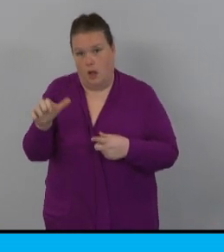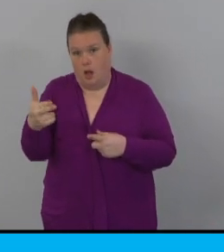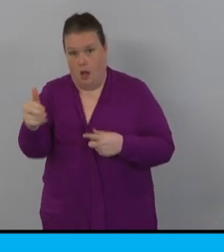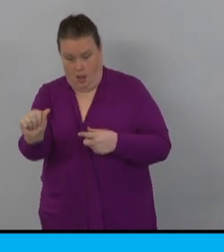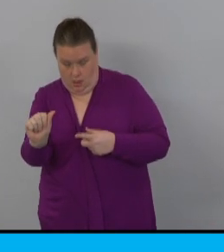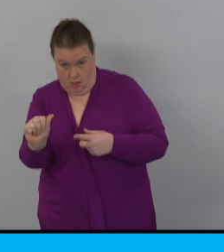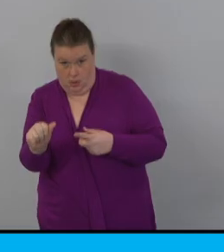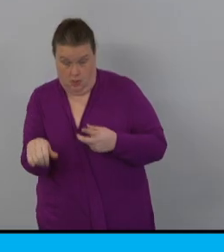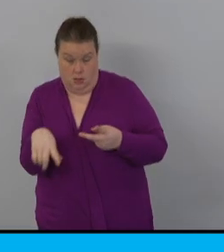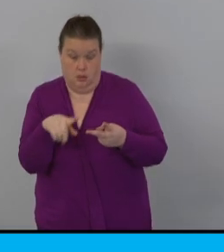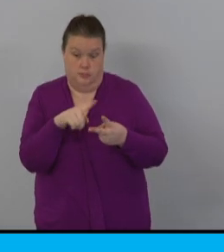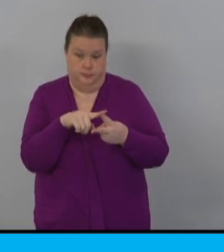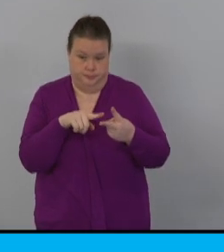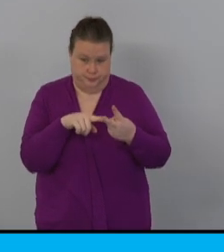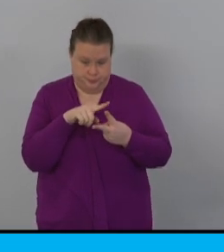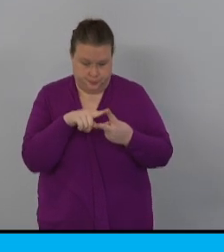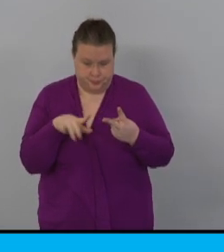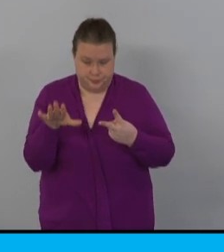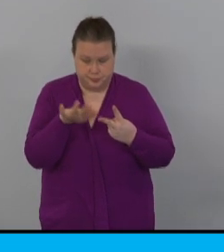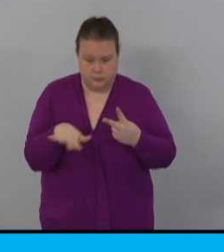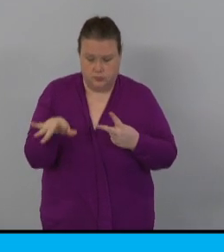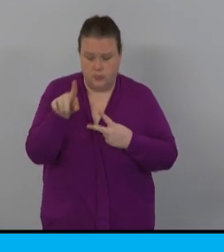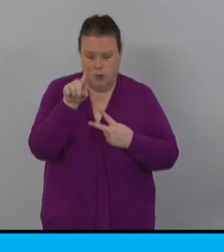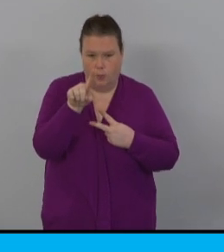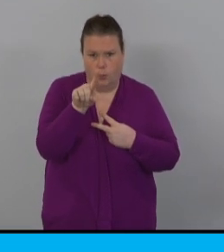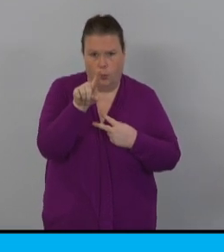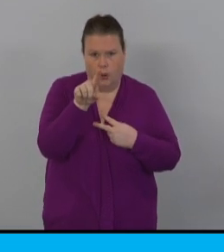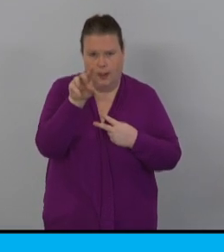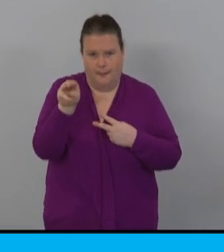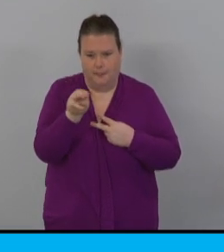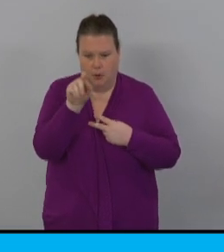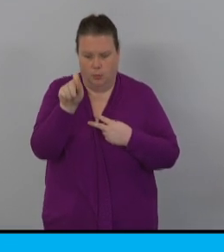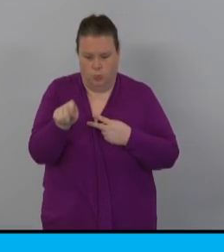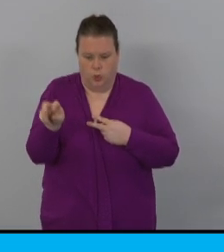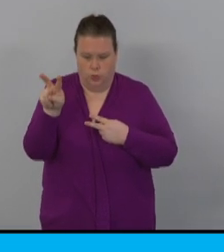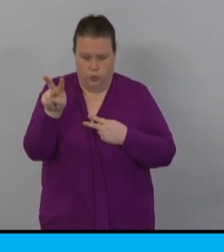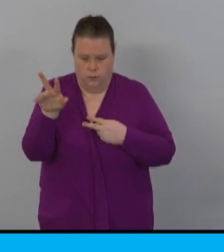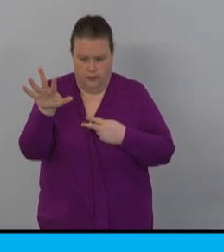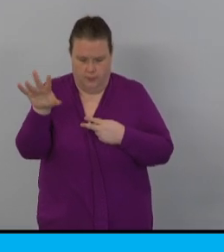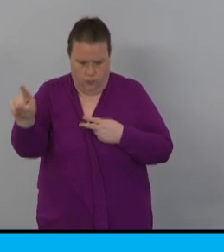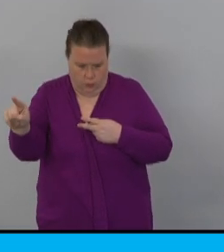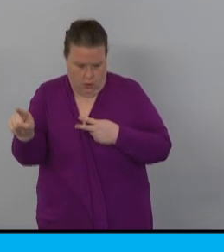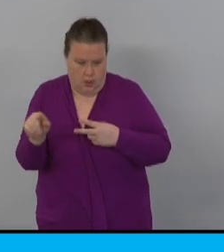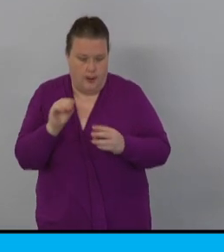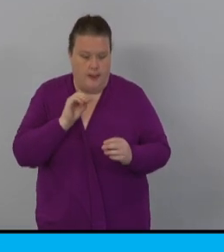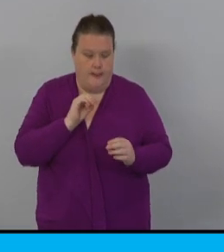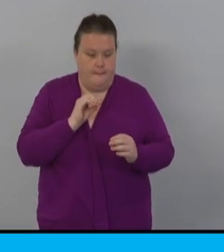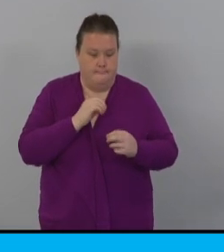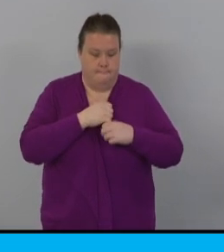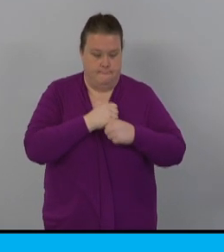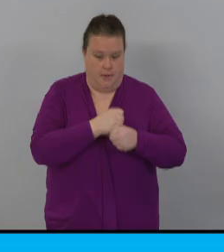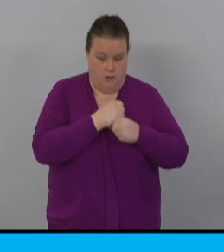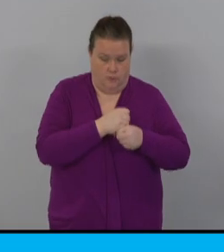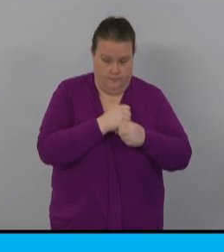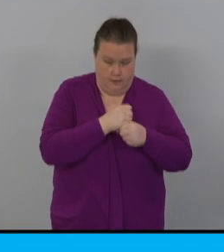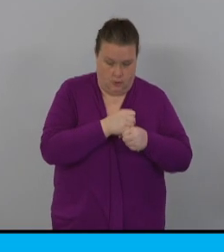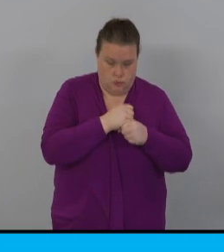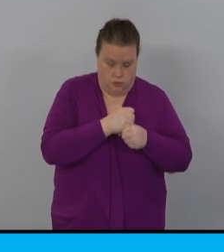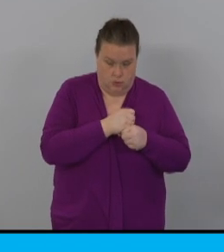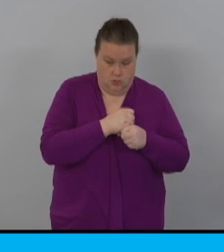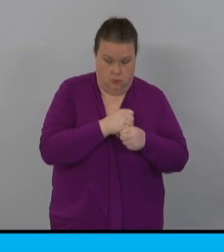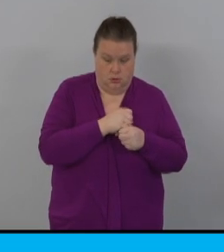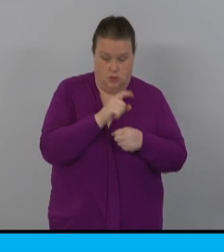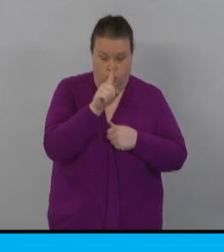budget is about $1,251,000. The manufacturing budget is $1,369,000. Now,